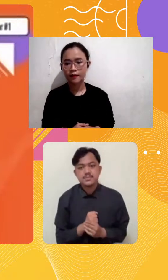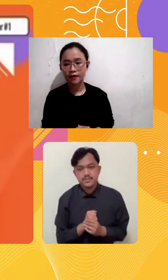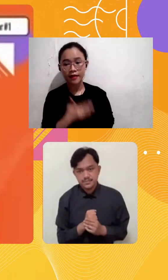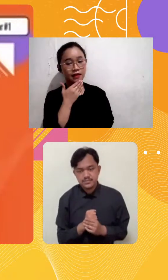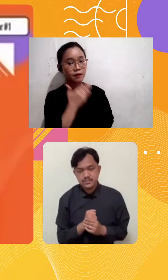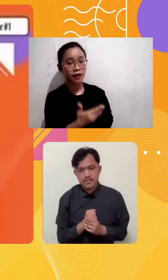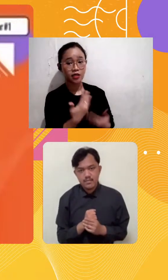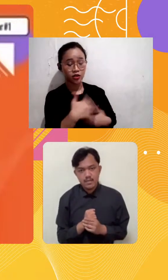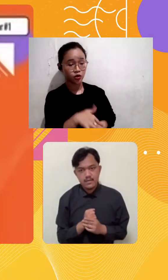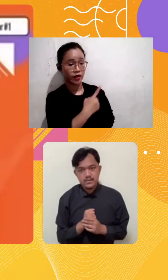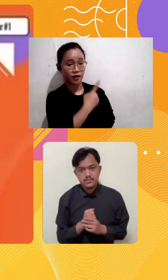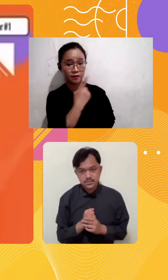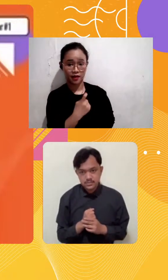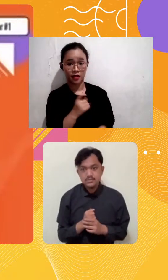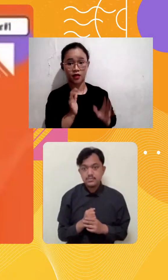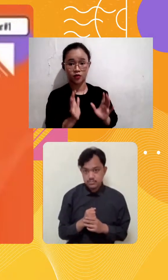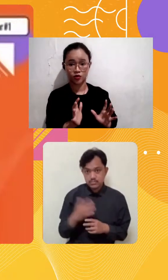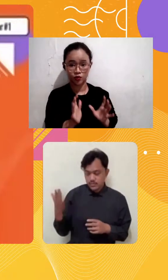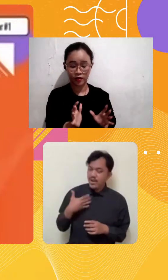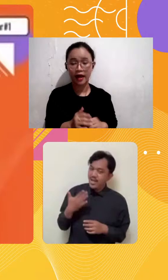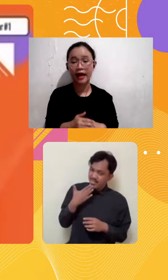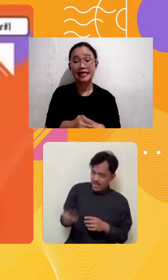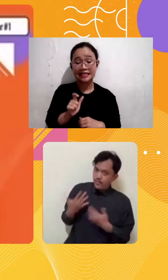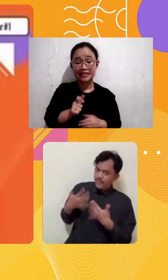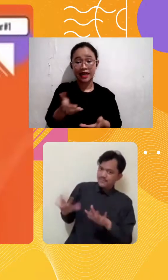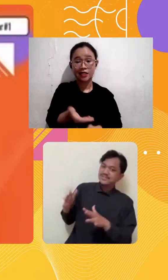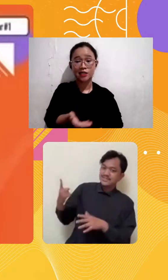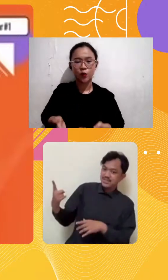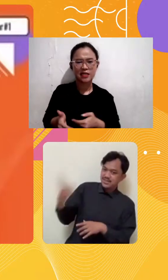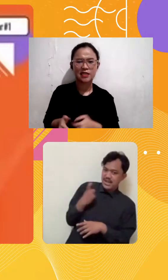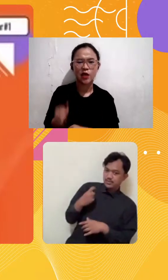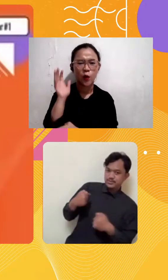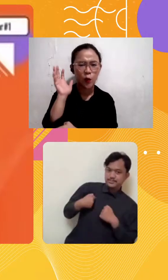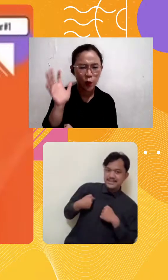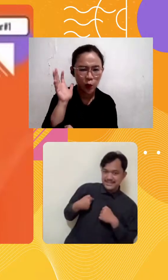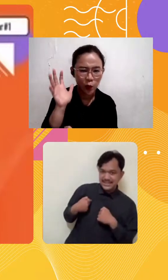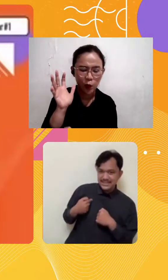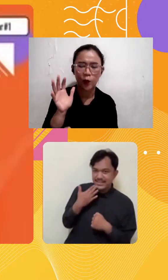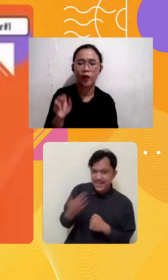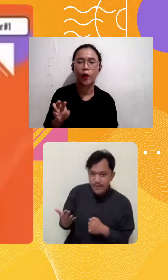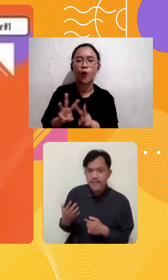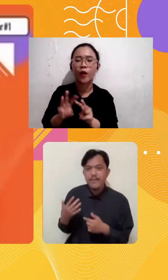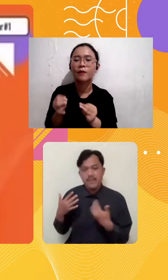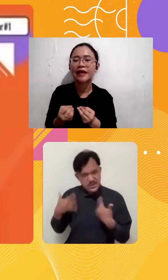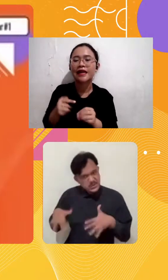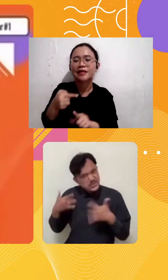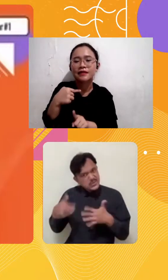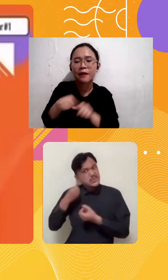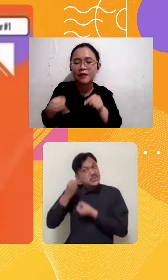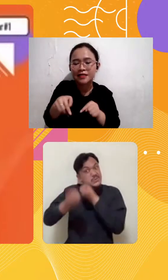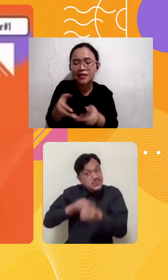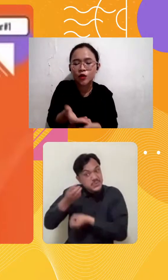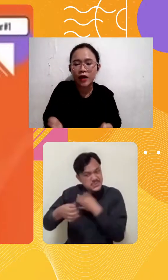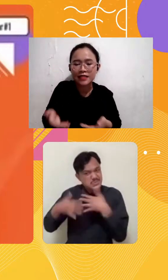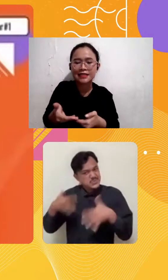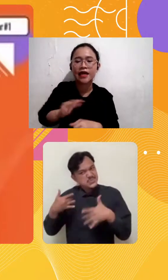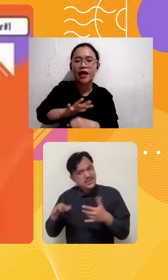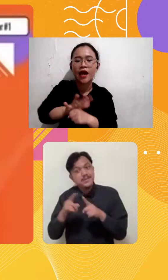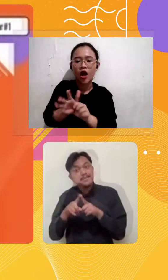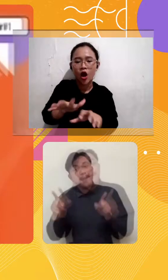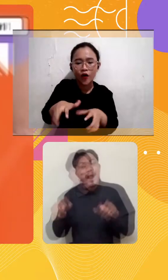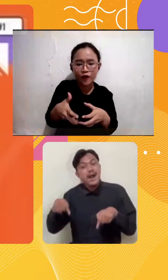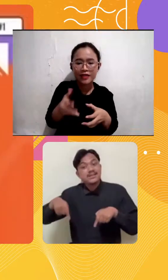And I think we can even organize the whole webinar about it, the lessons learned from COVID-19 and how can we improve